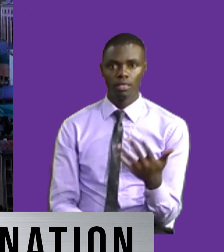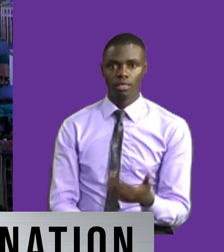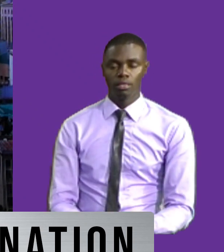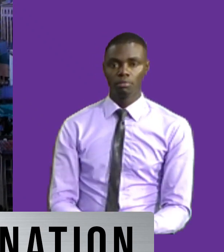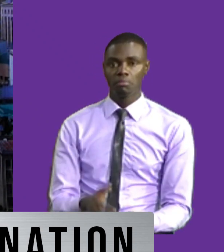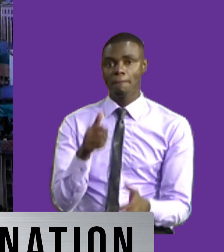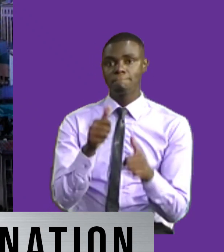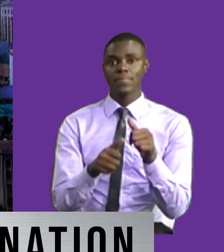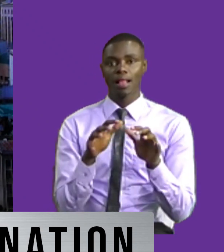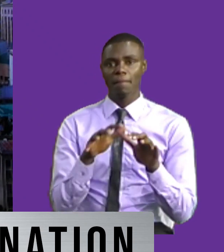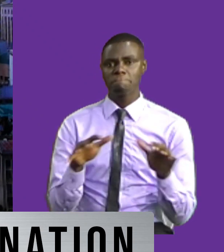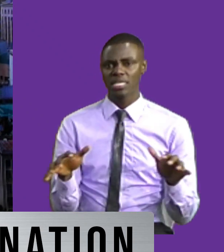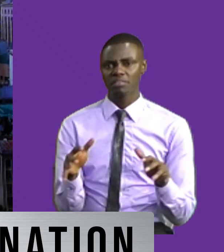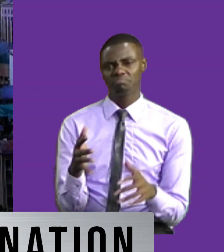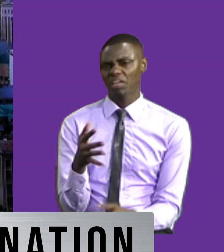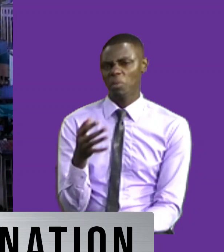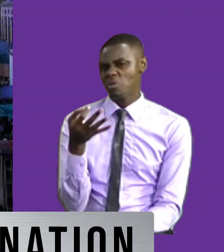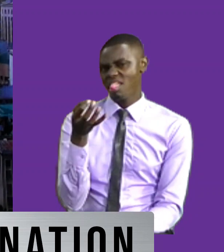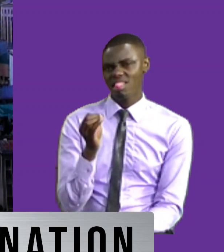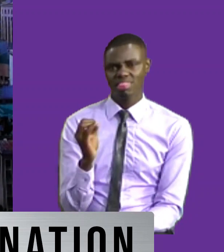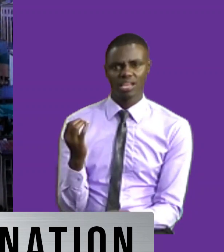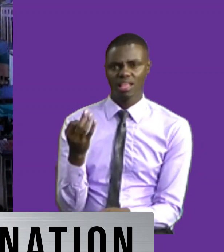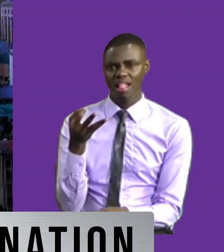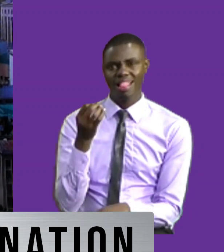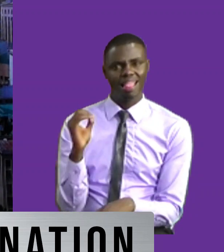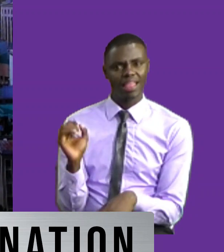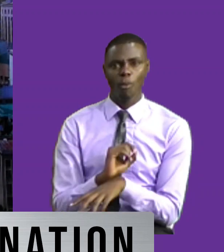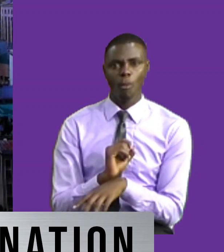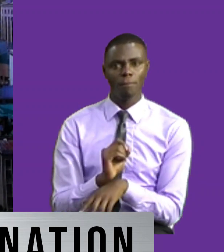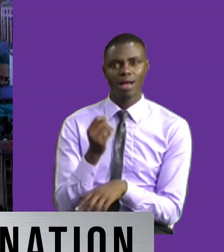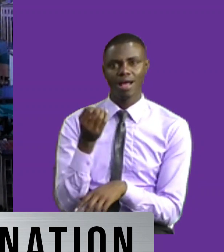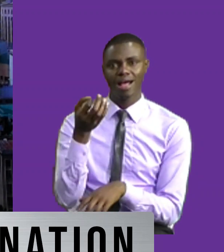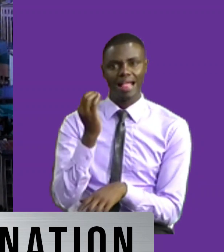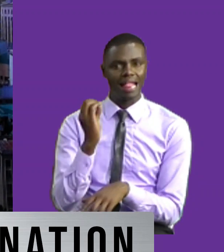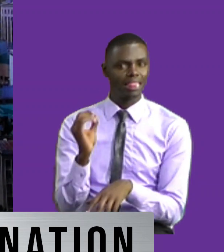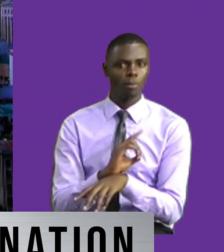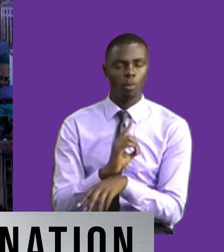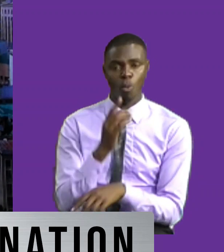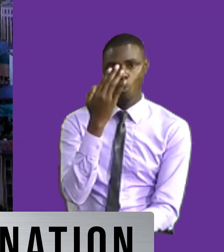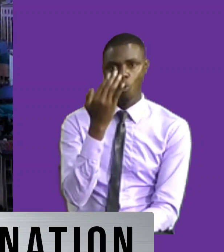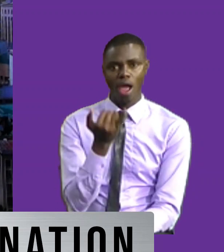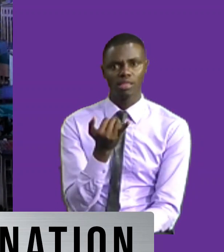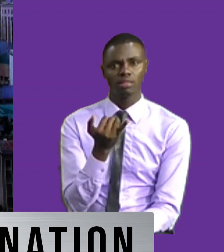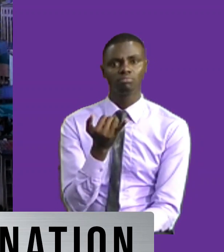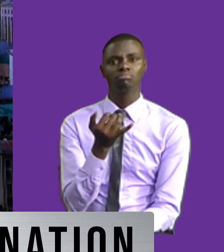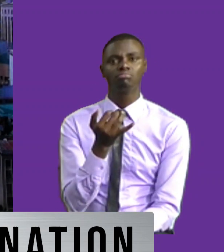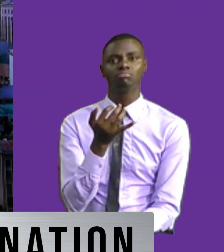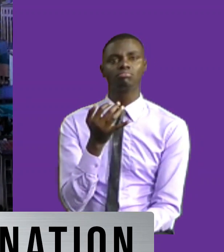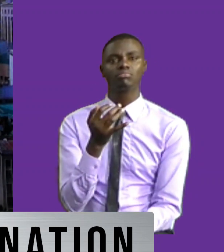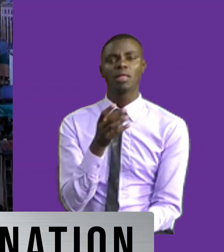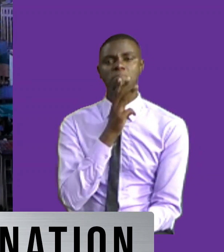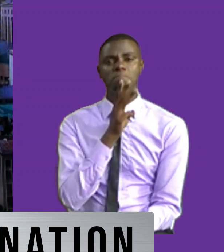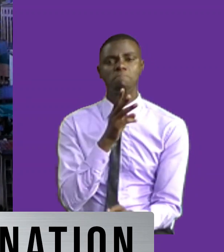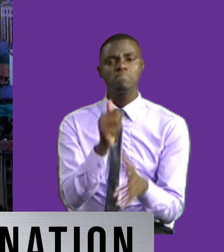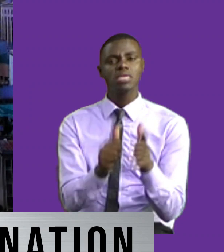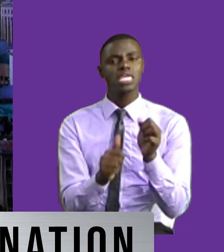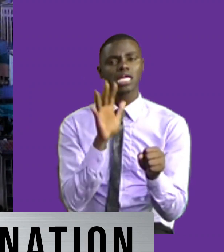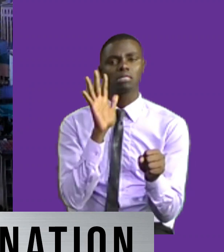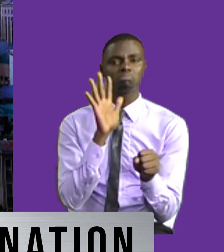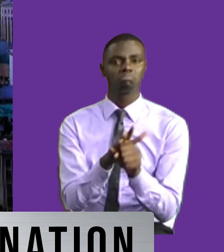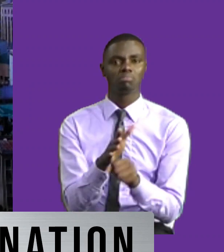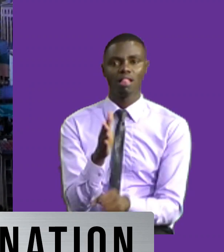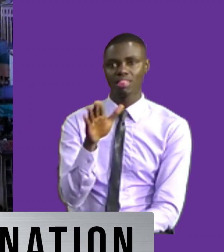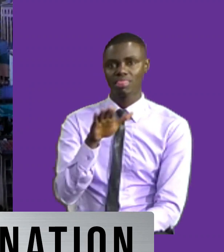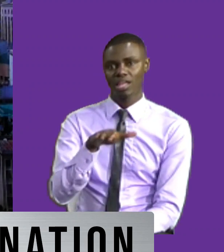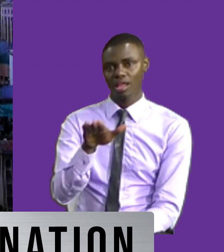the milk marketing at a range of about 30 shillings per liter. Mm-hmm. Why? Because there is a lot of supply of it